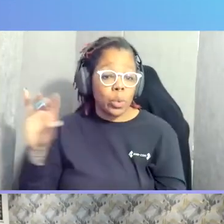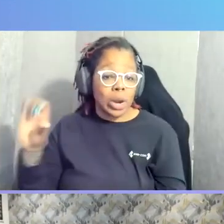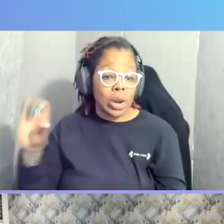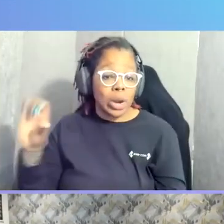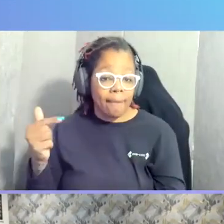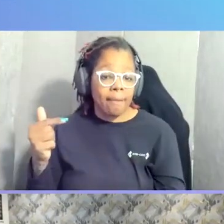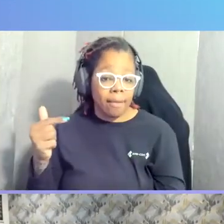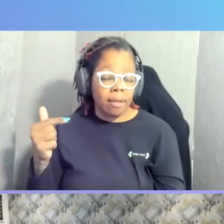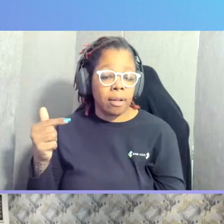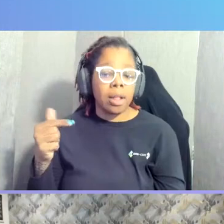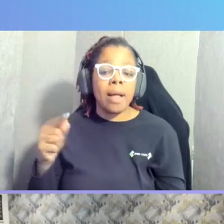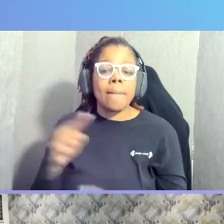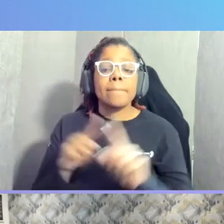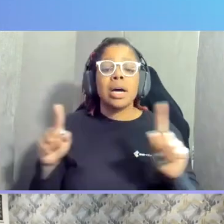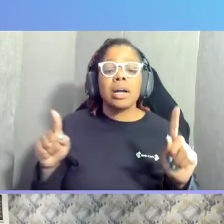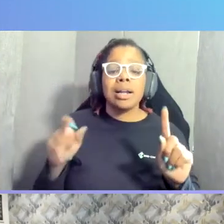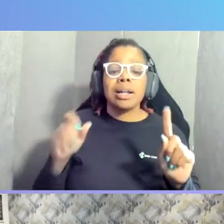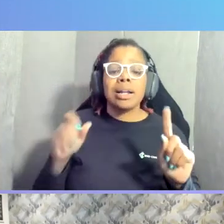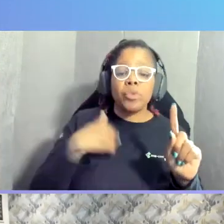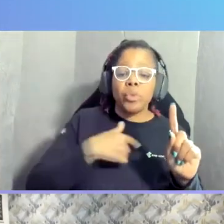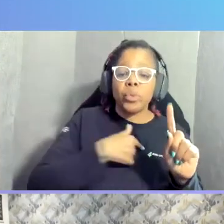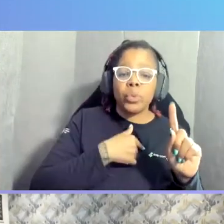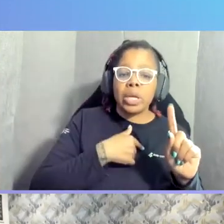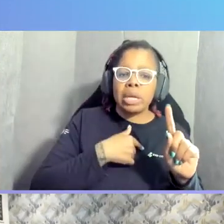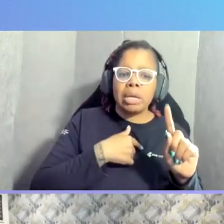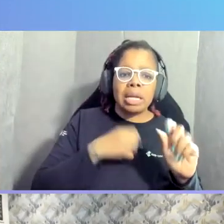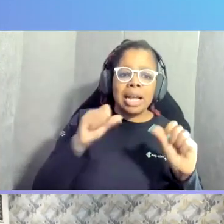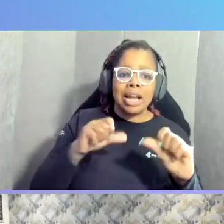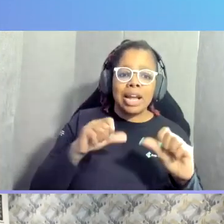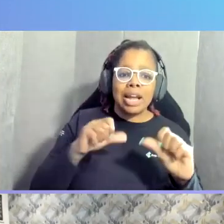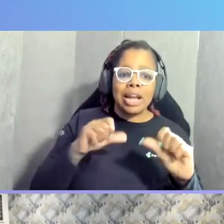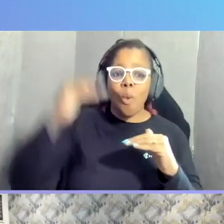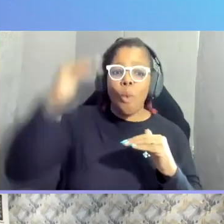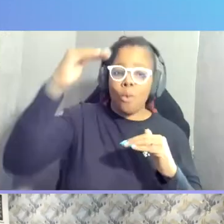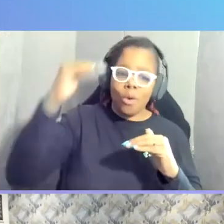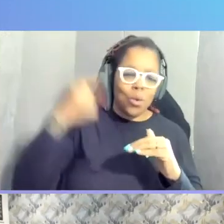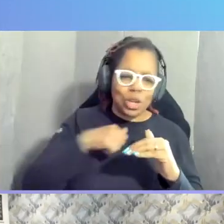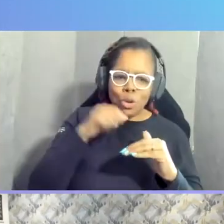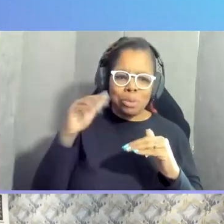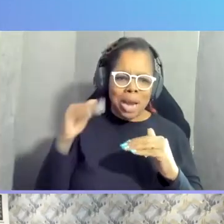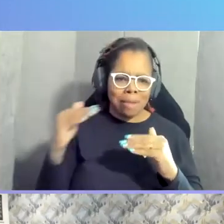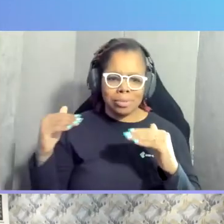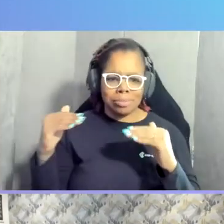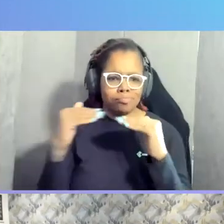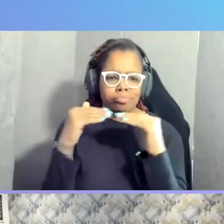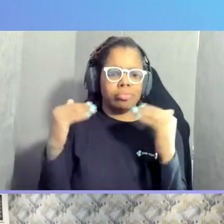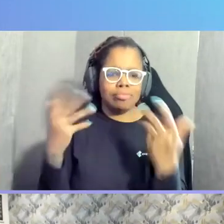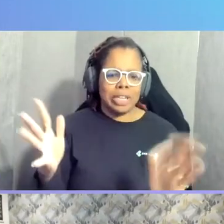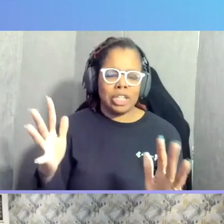standards, but we can go way beyond. We don't need to stop there.